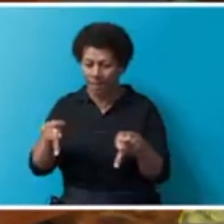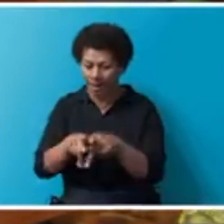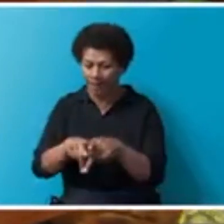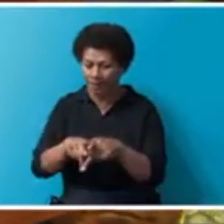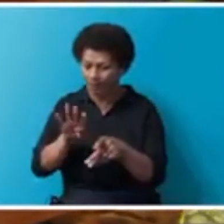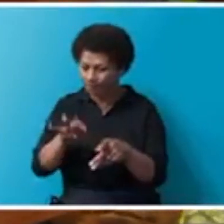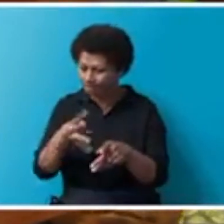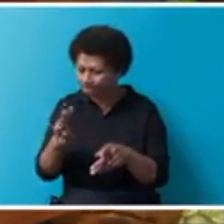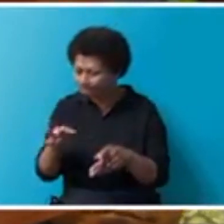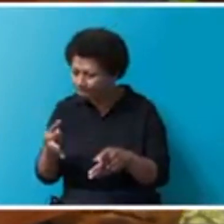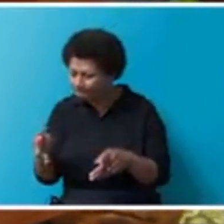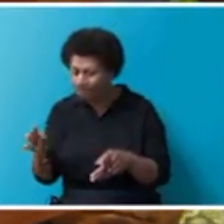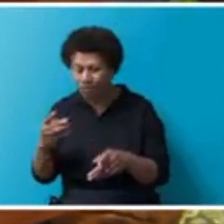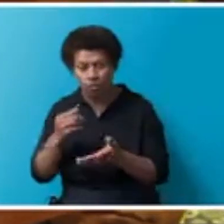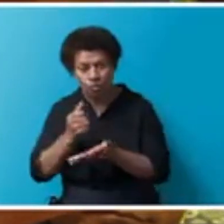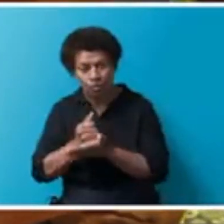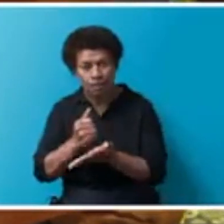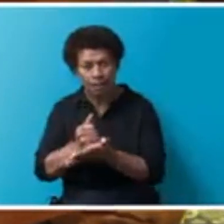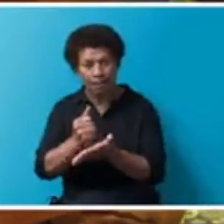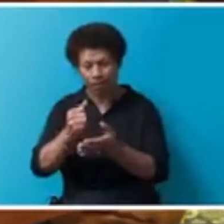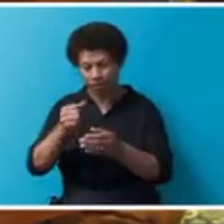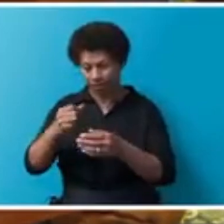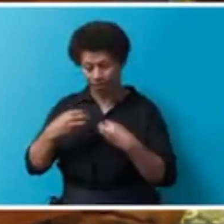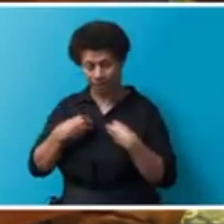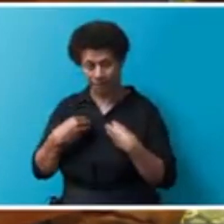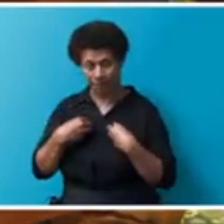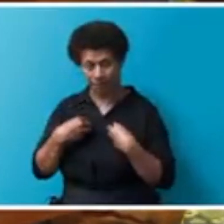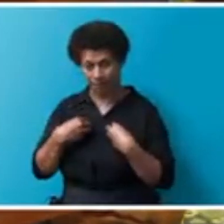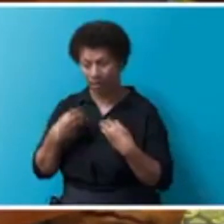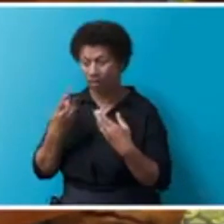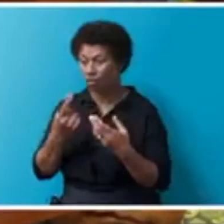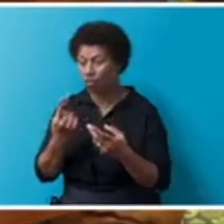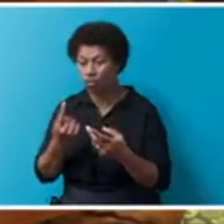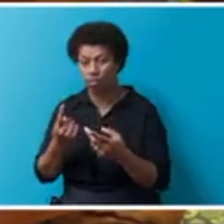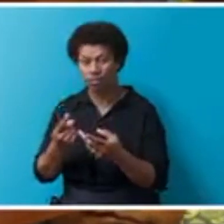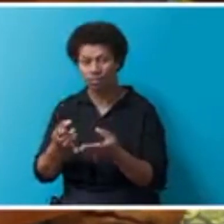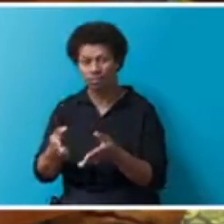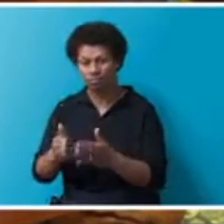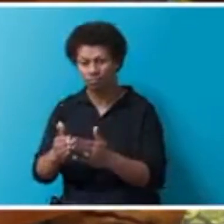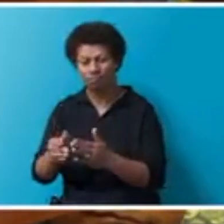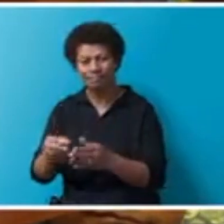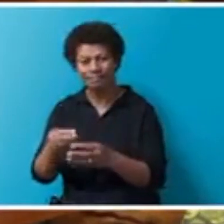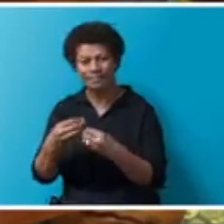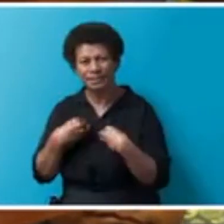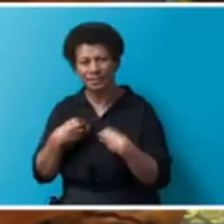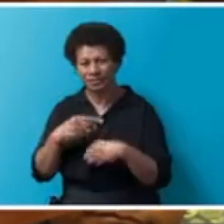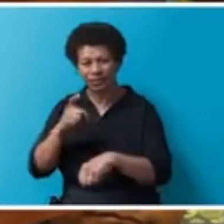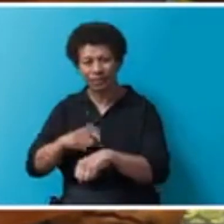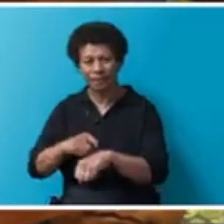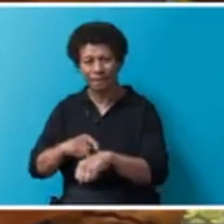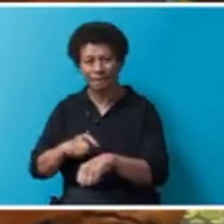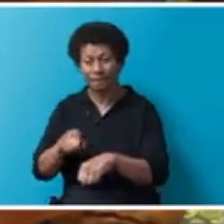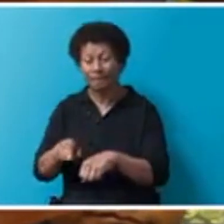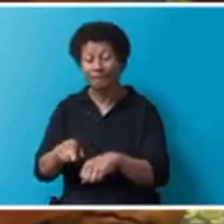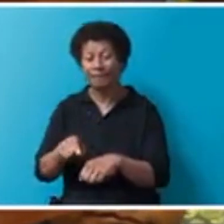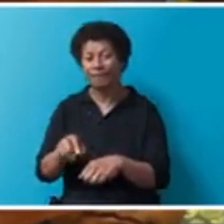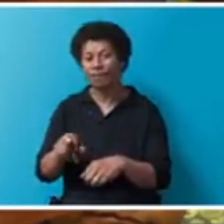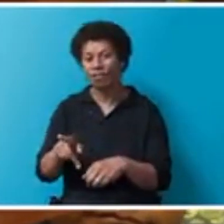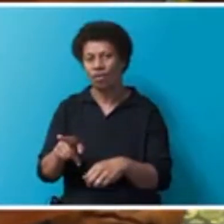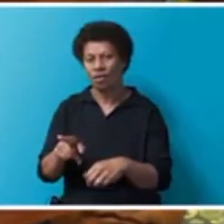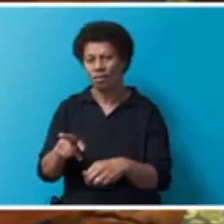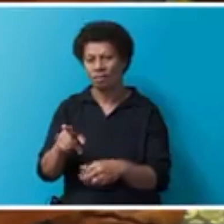to support the potential business owners and investors in reducing the total turnaround time to obtain the